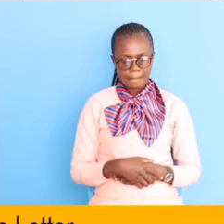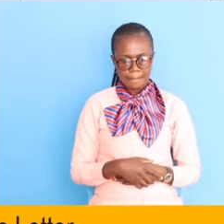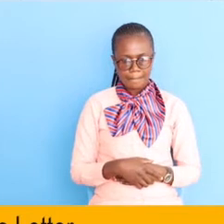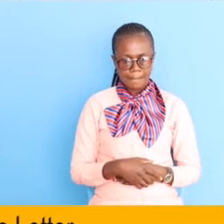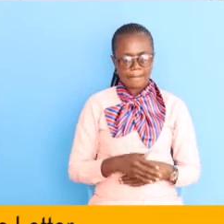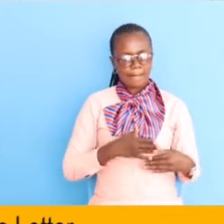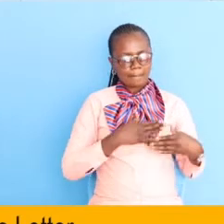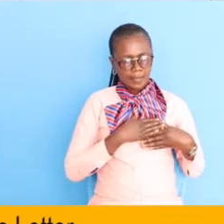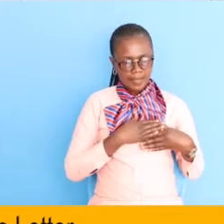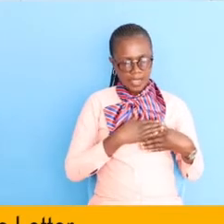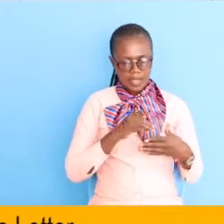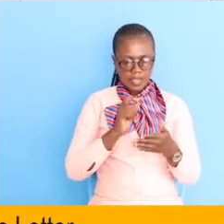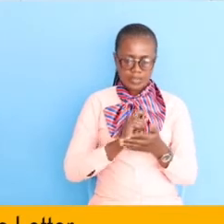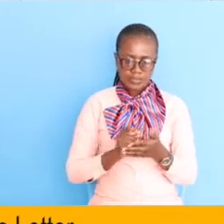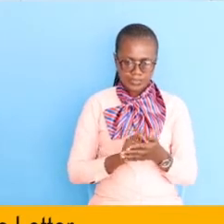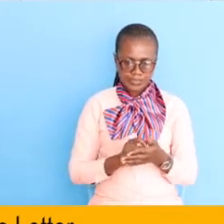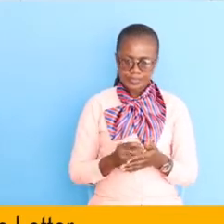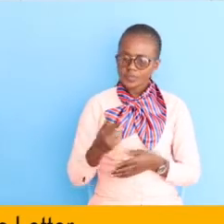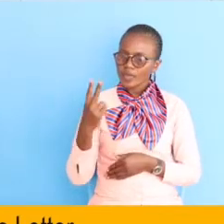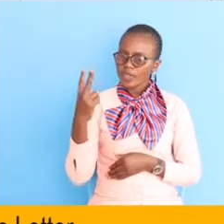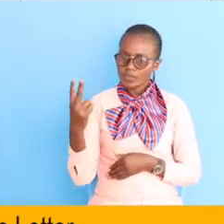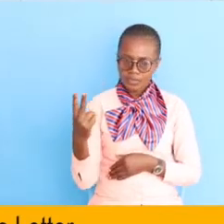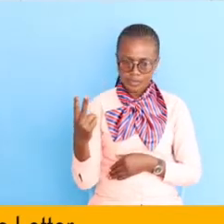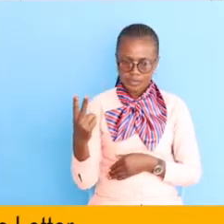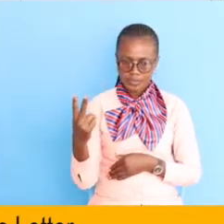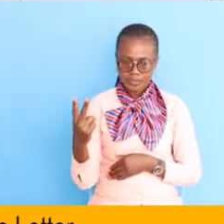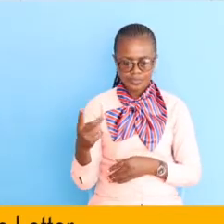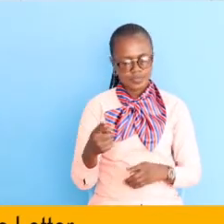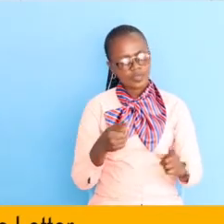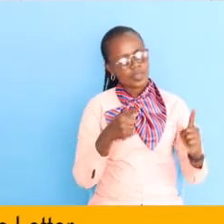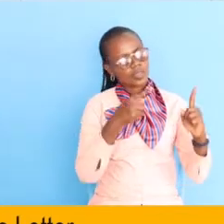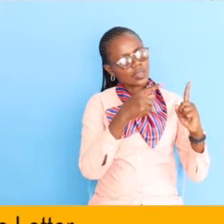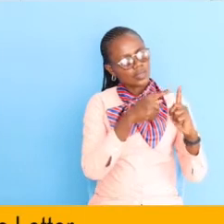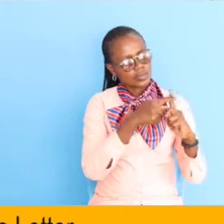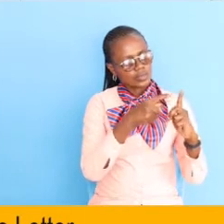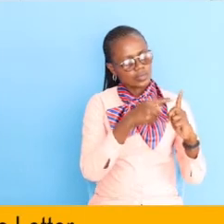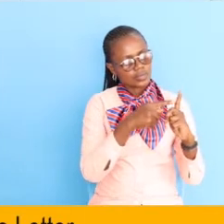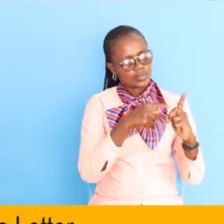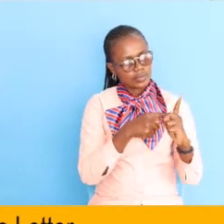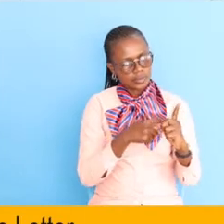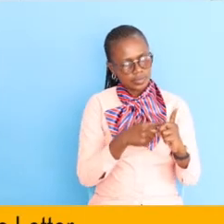Dear students, the second aspect is a date, number 2.